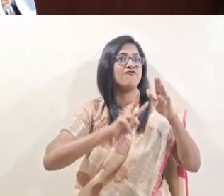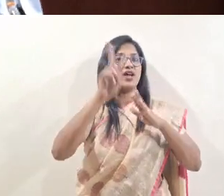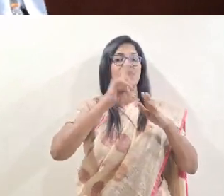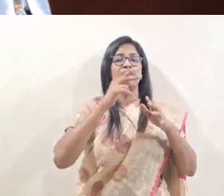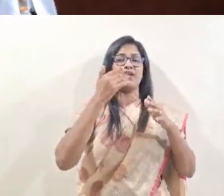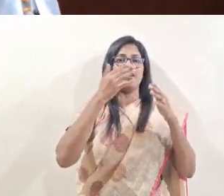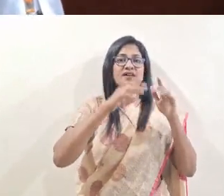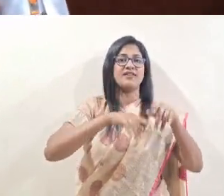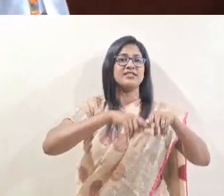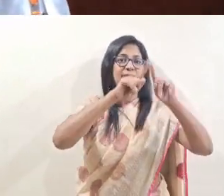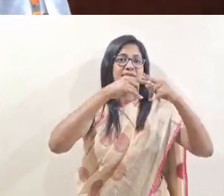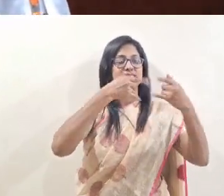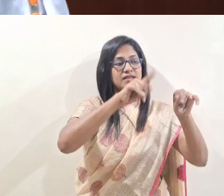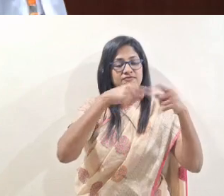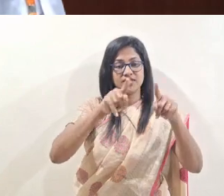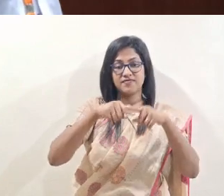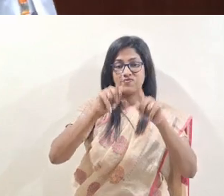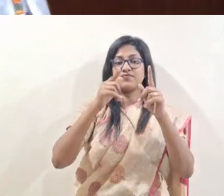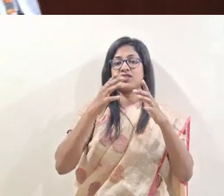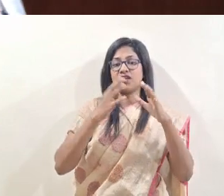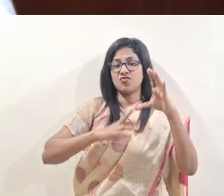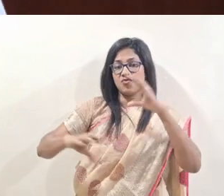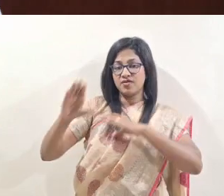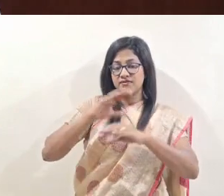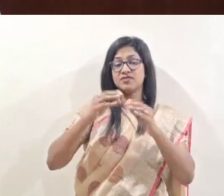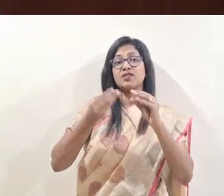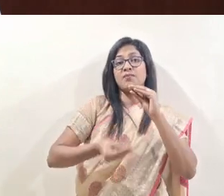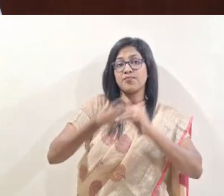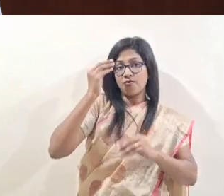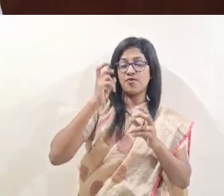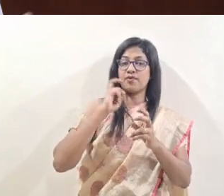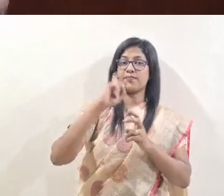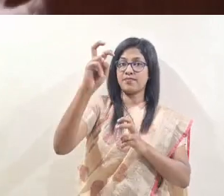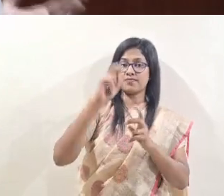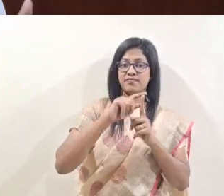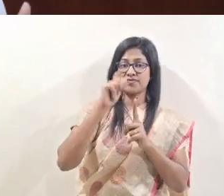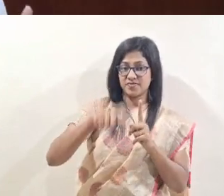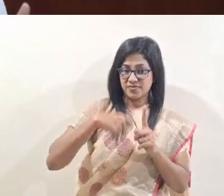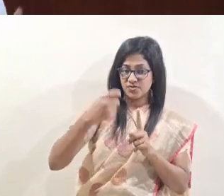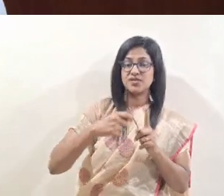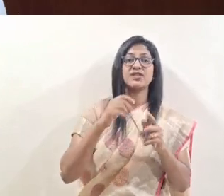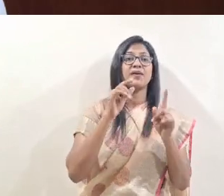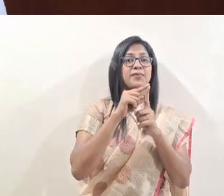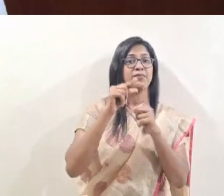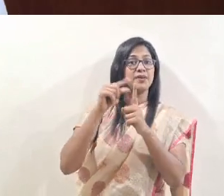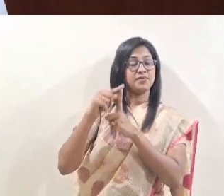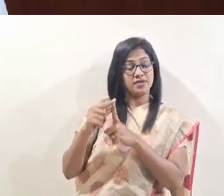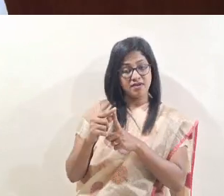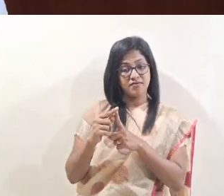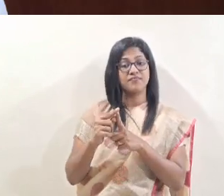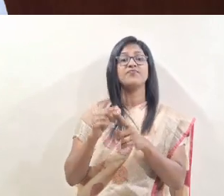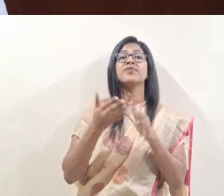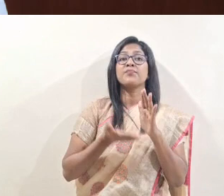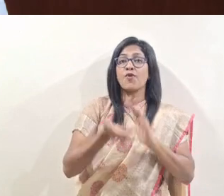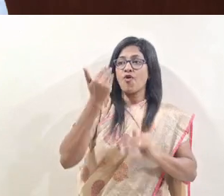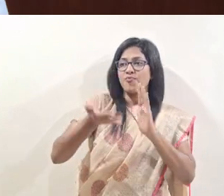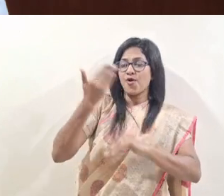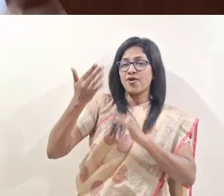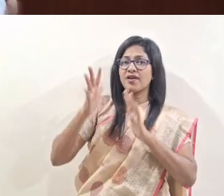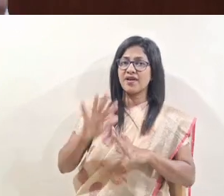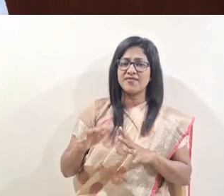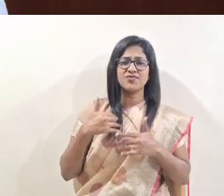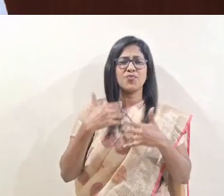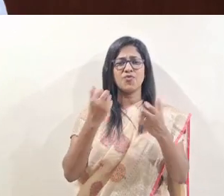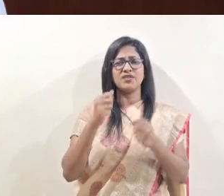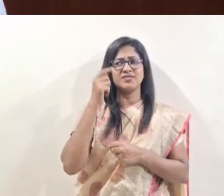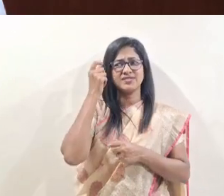And a conversation then ensued about more and more metro projects going to PPP now that the viability factor is increasing. So just wanted to get